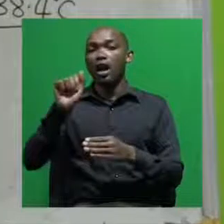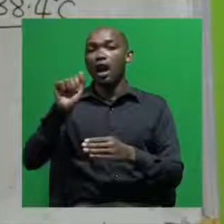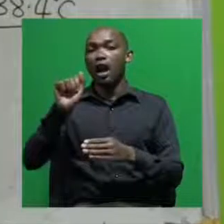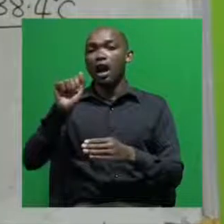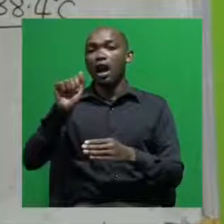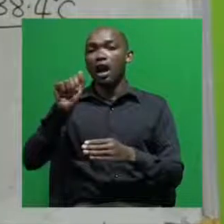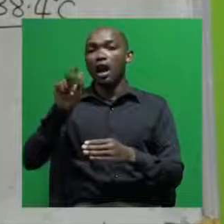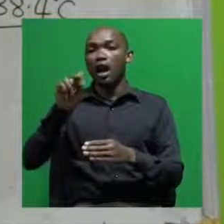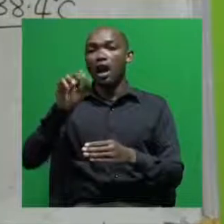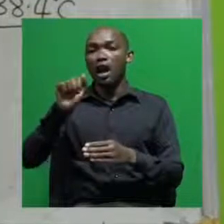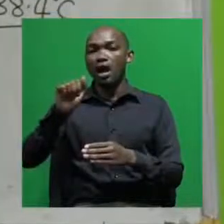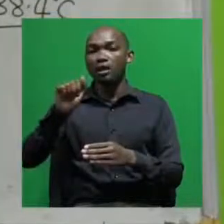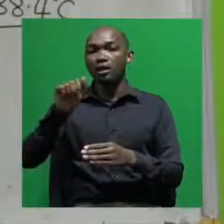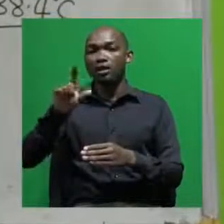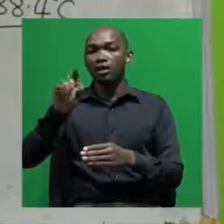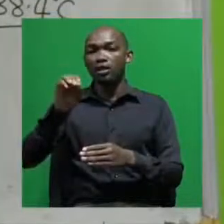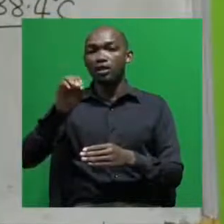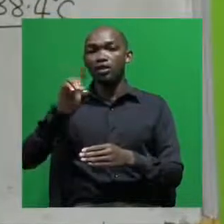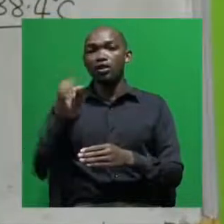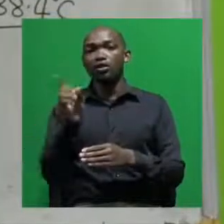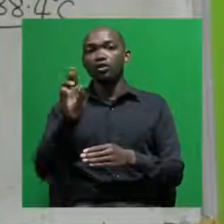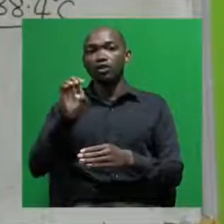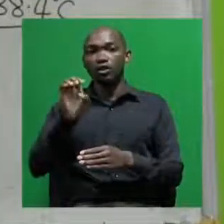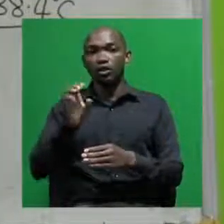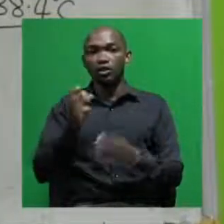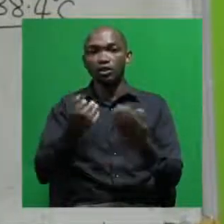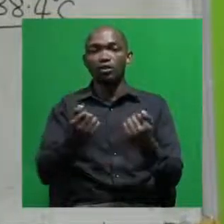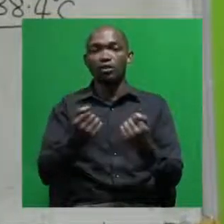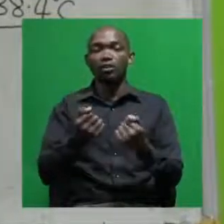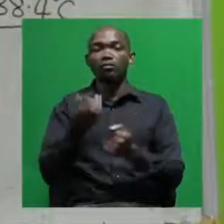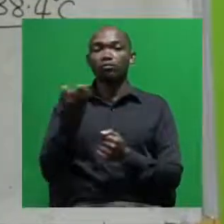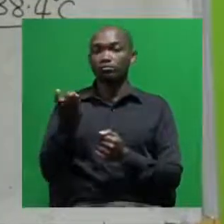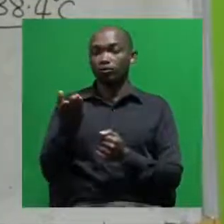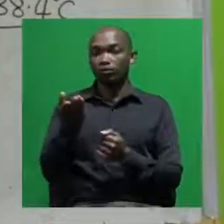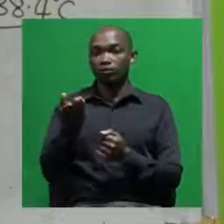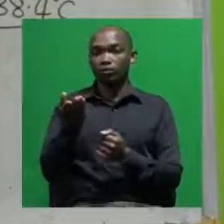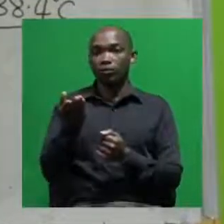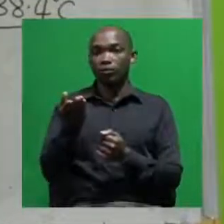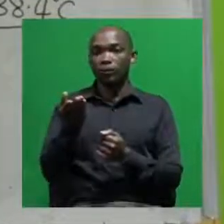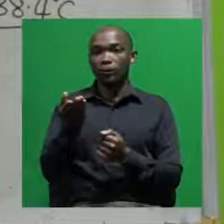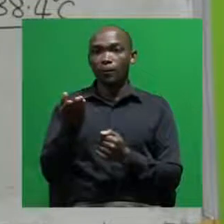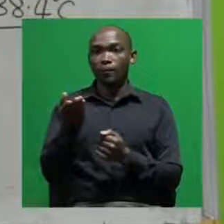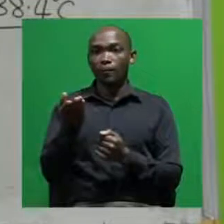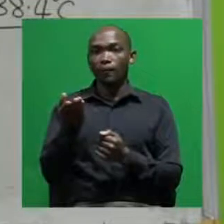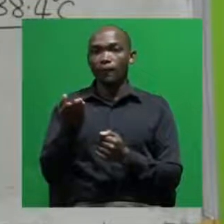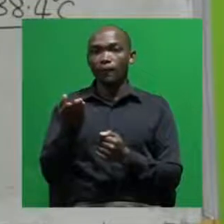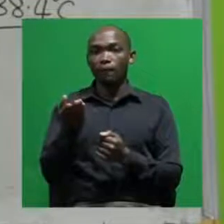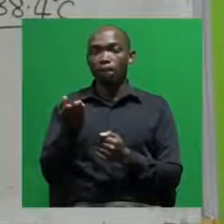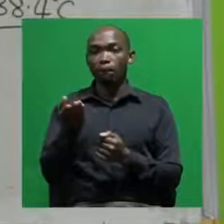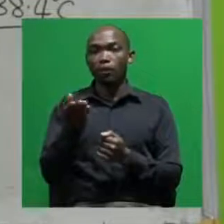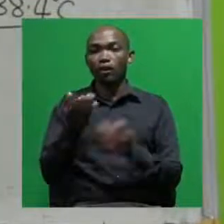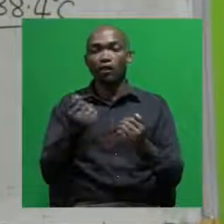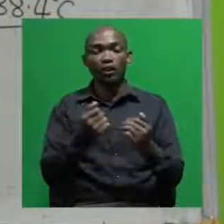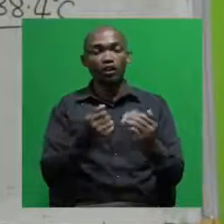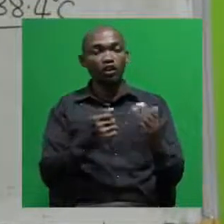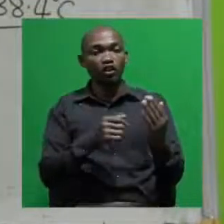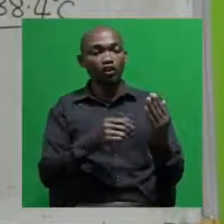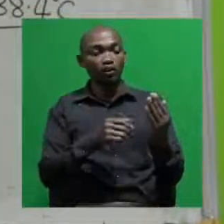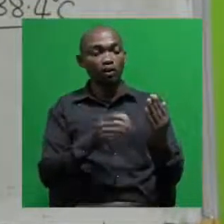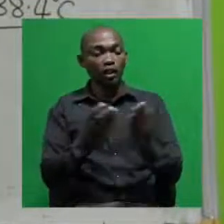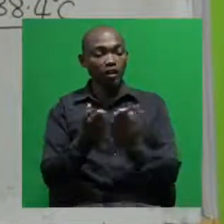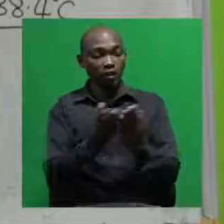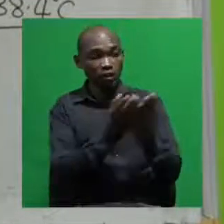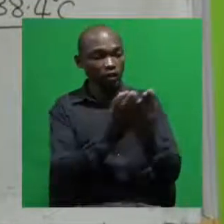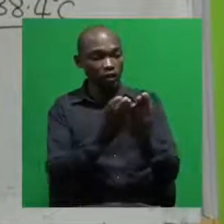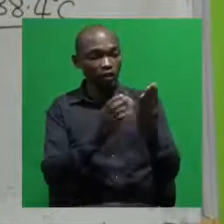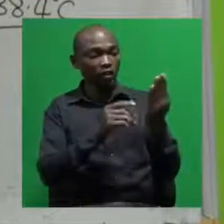thermometer. So you have to place your thermometer upright like this one. Then you have to read the